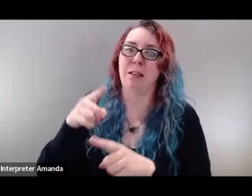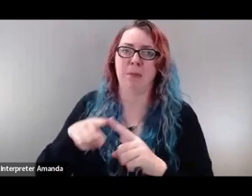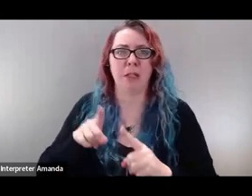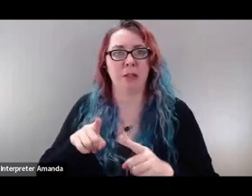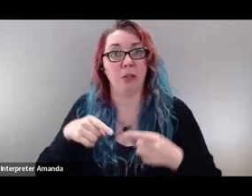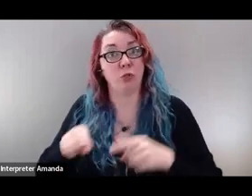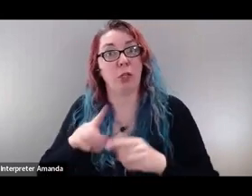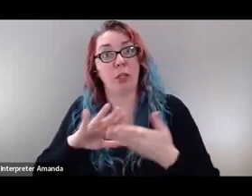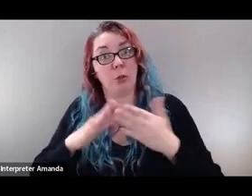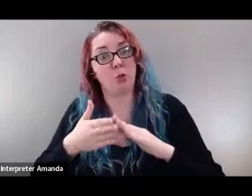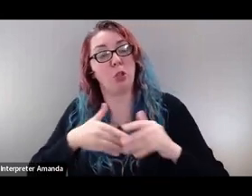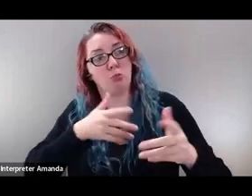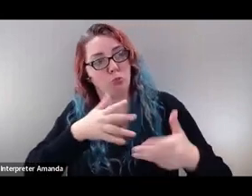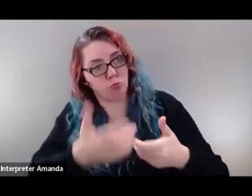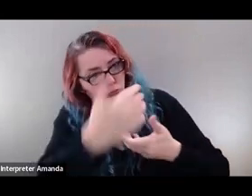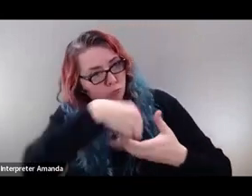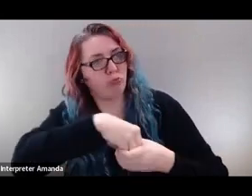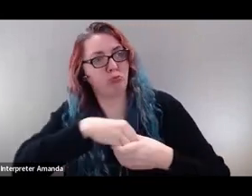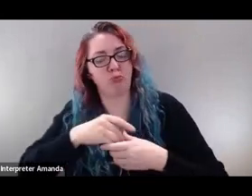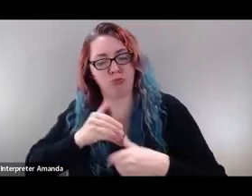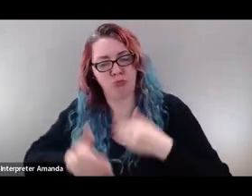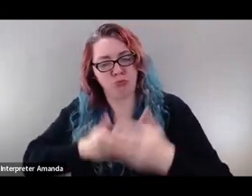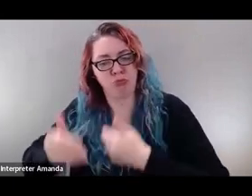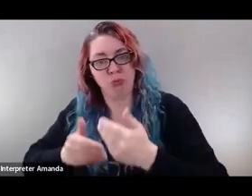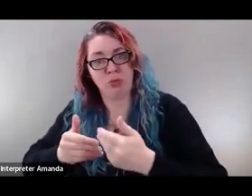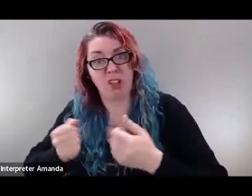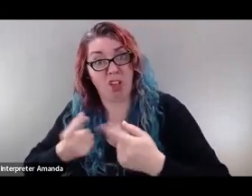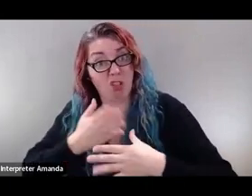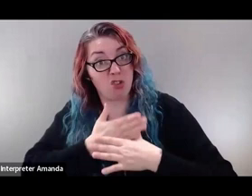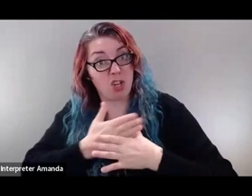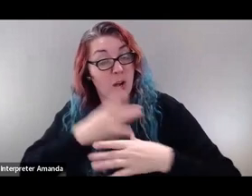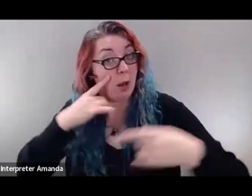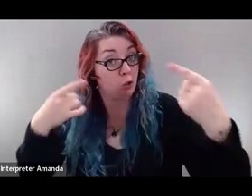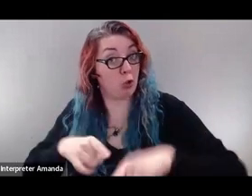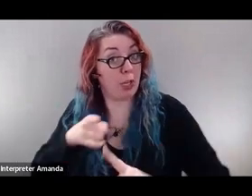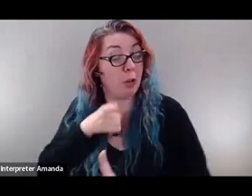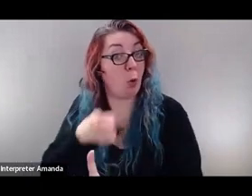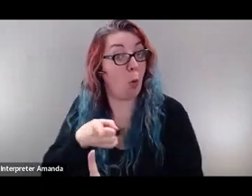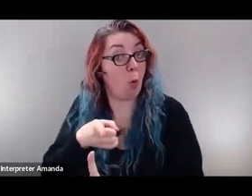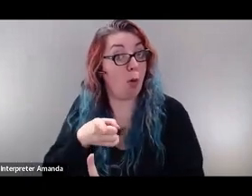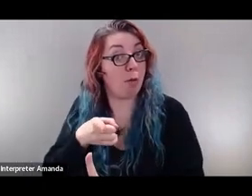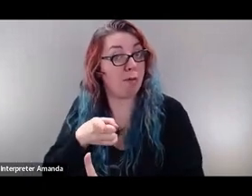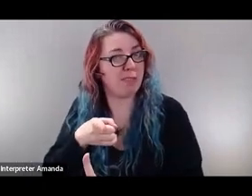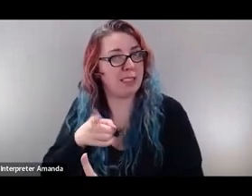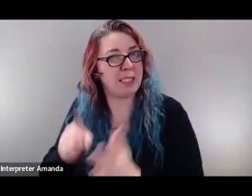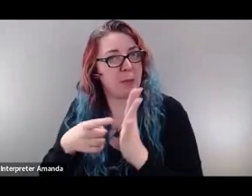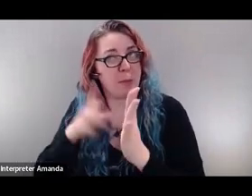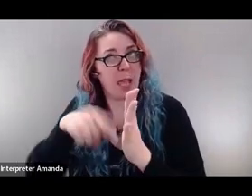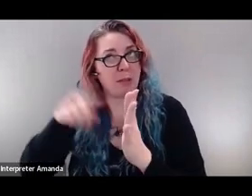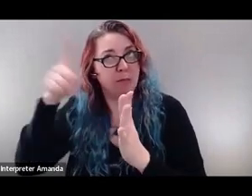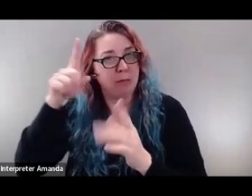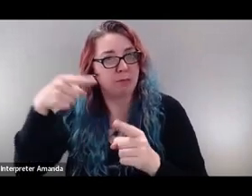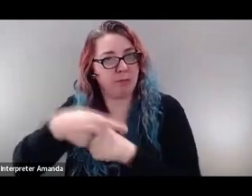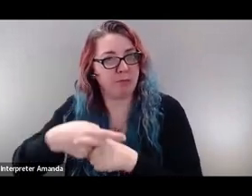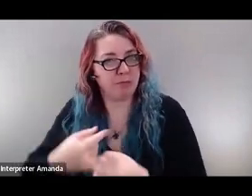a shared goal that you can agree on? So what is it that we're trying to achieve, whether it's an effective way to communicate daily tasks,